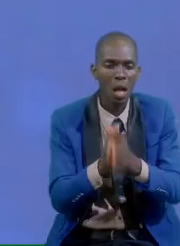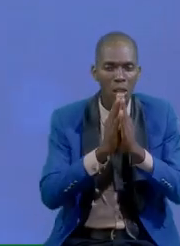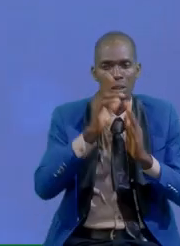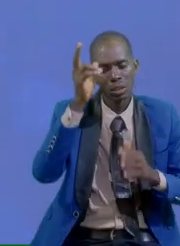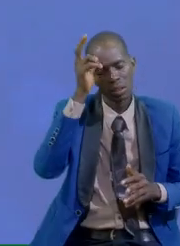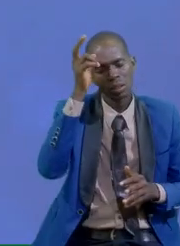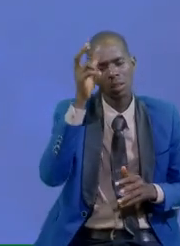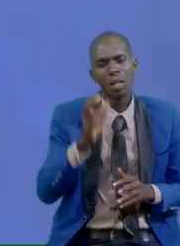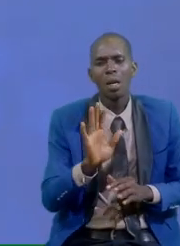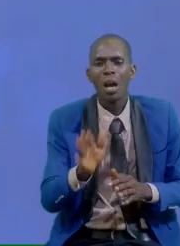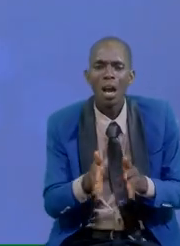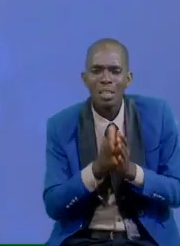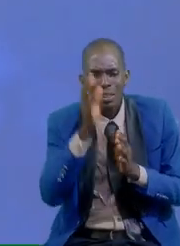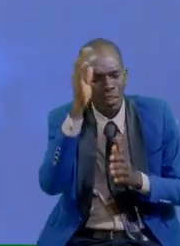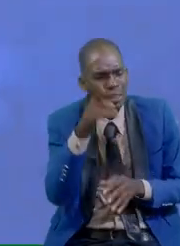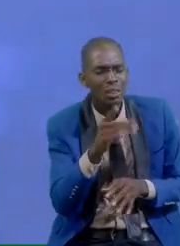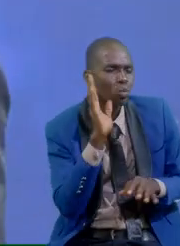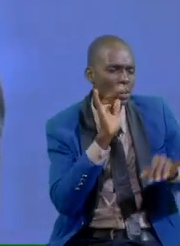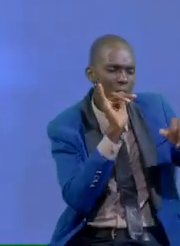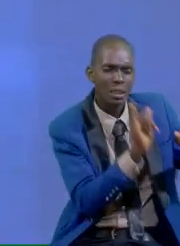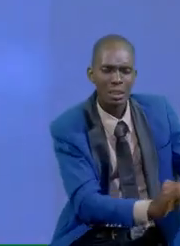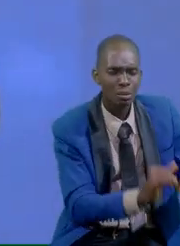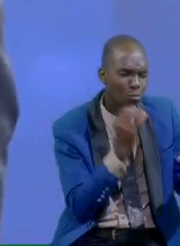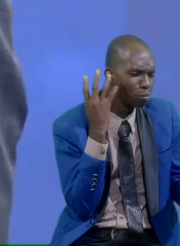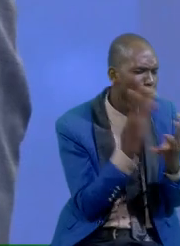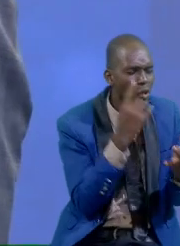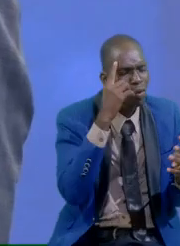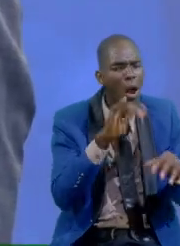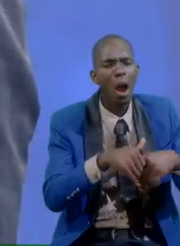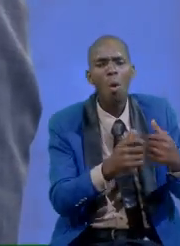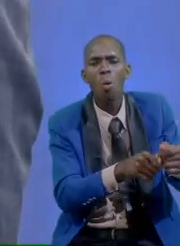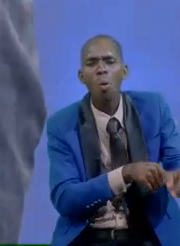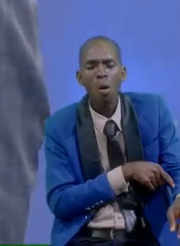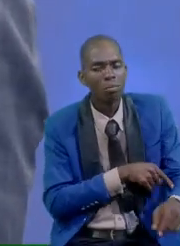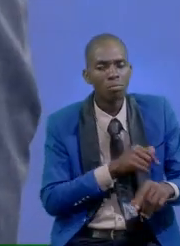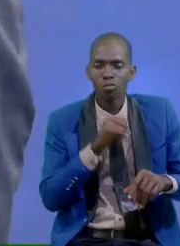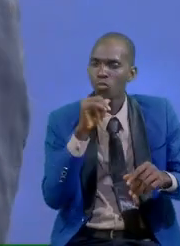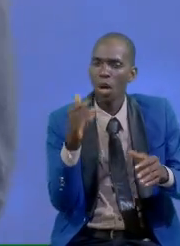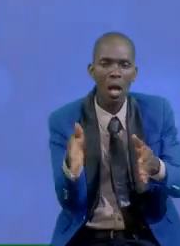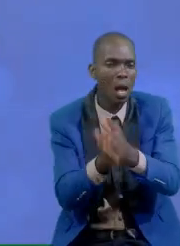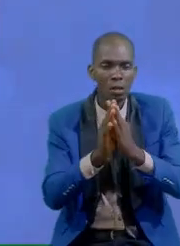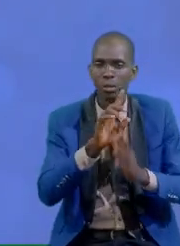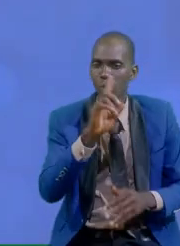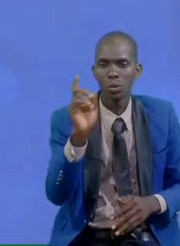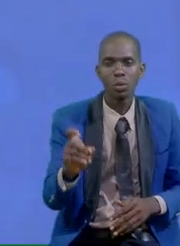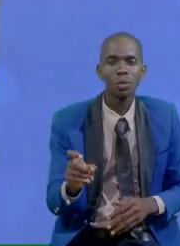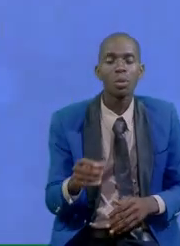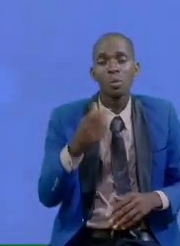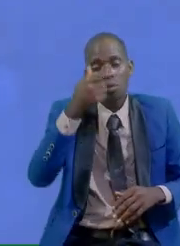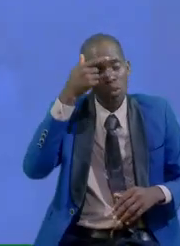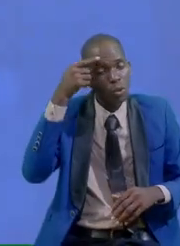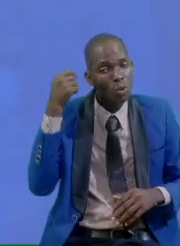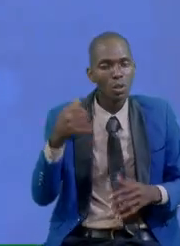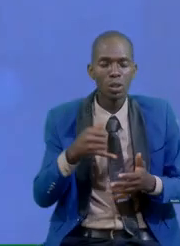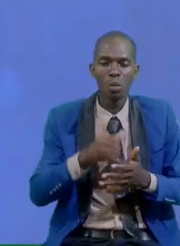how long? Don't ask that question. Keep him, because he must not go beyond the